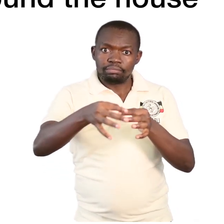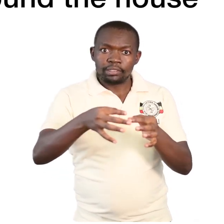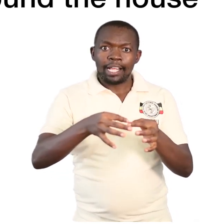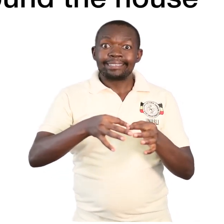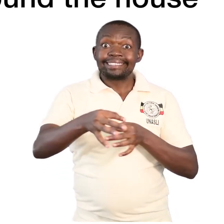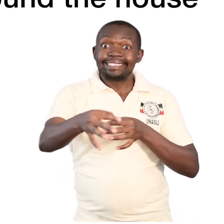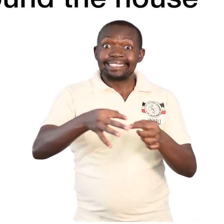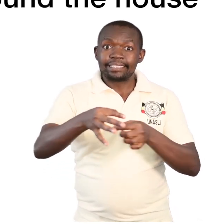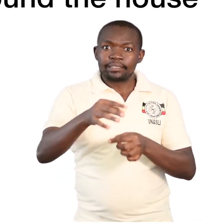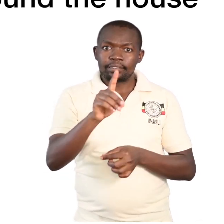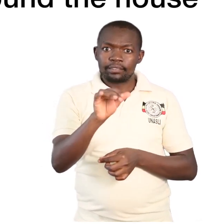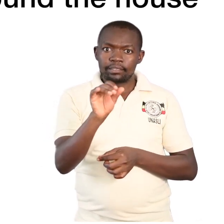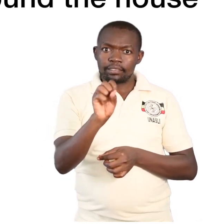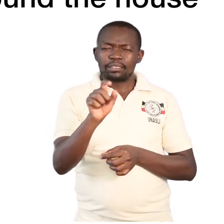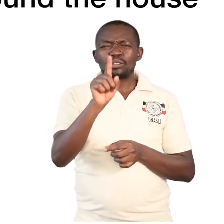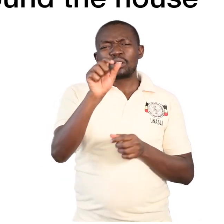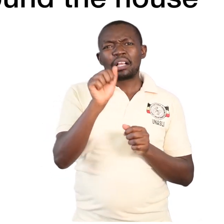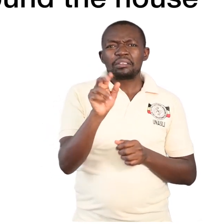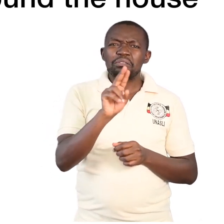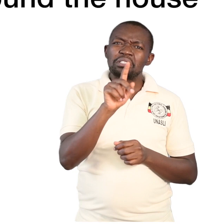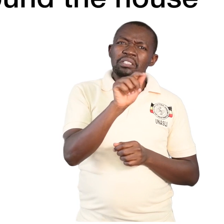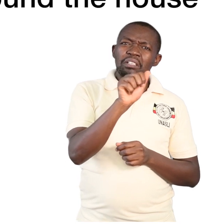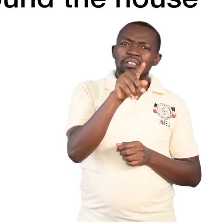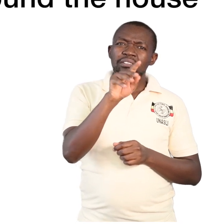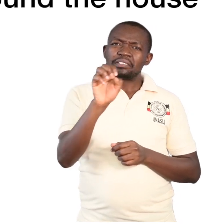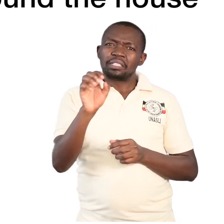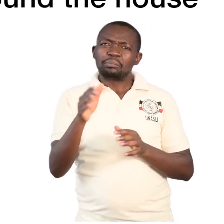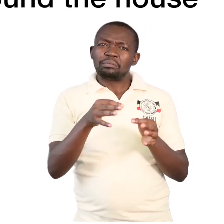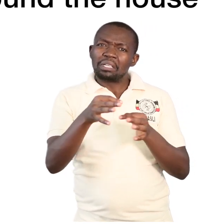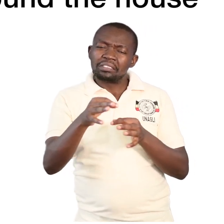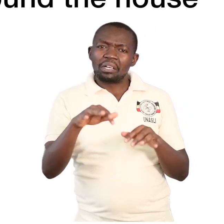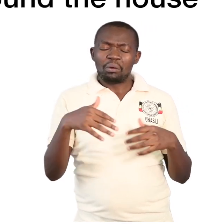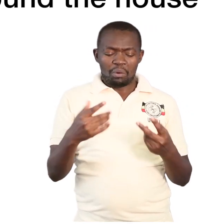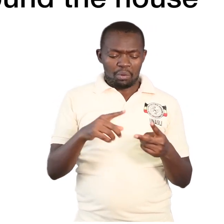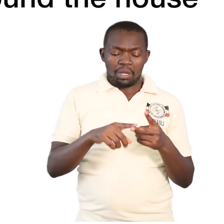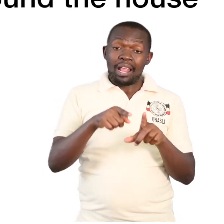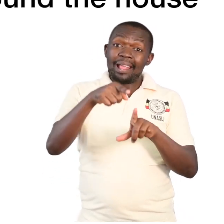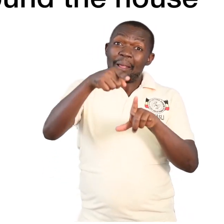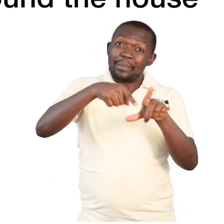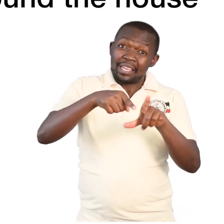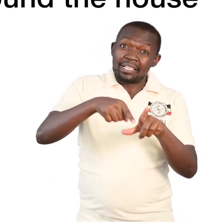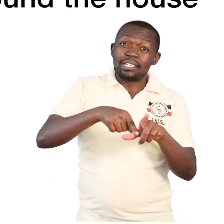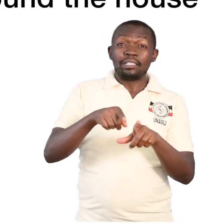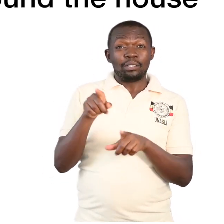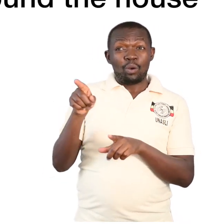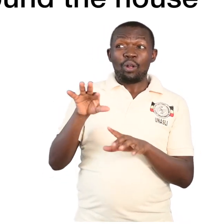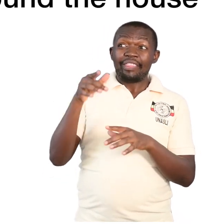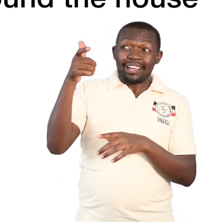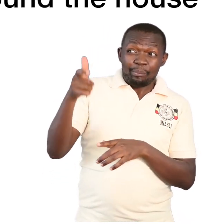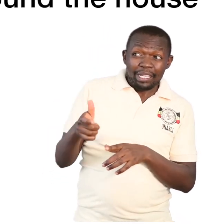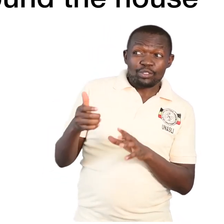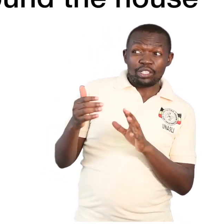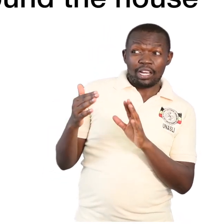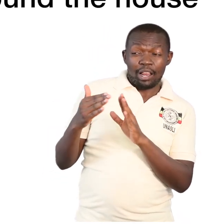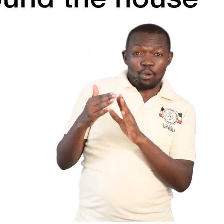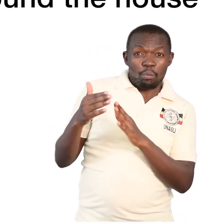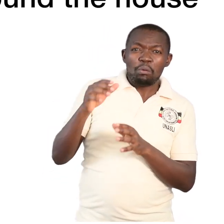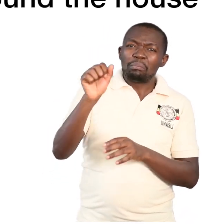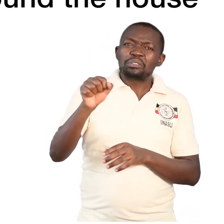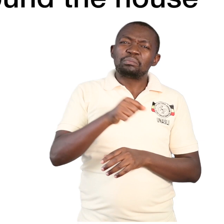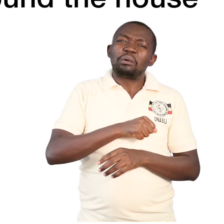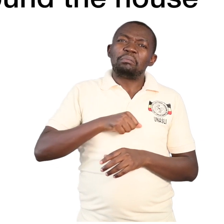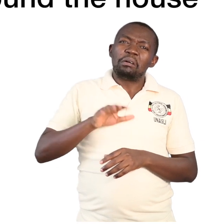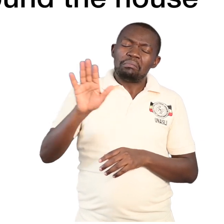You can either use a tape measure or a meter rule, or you call that adult at your home. It could be your